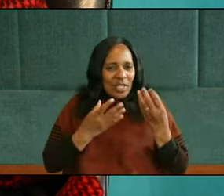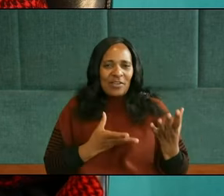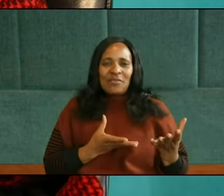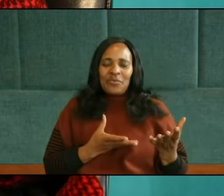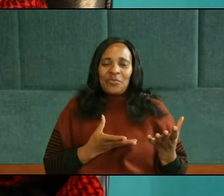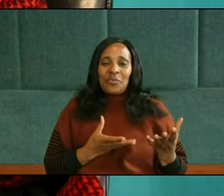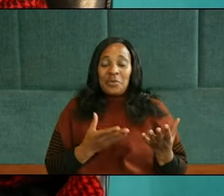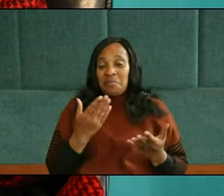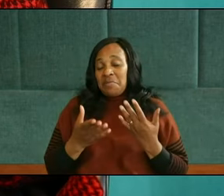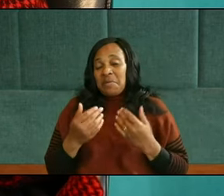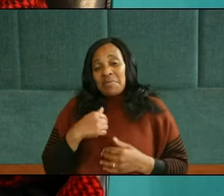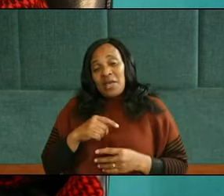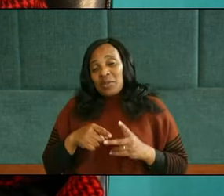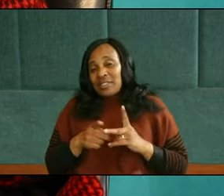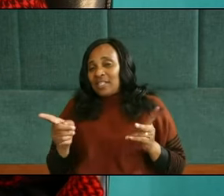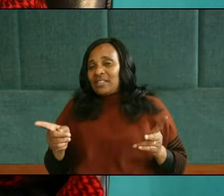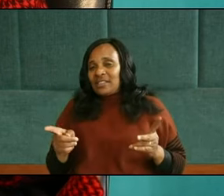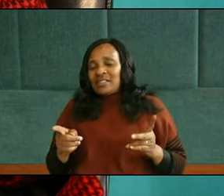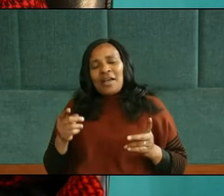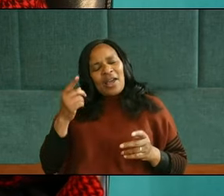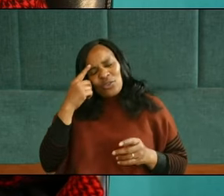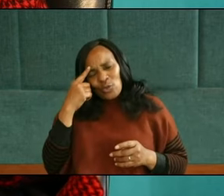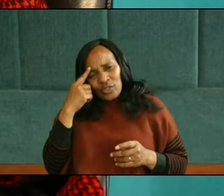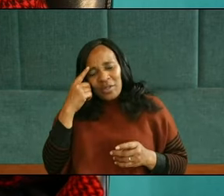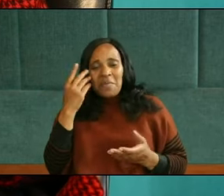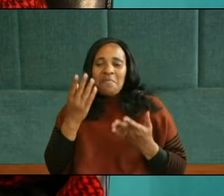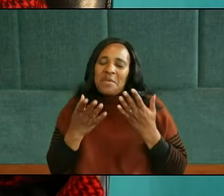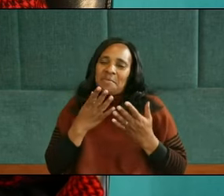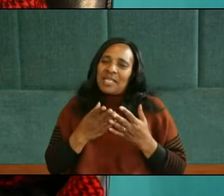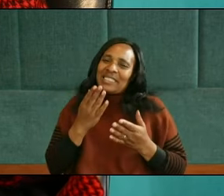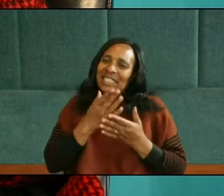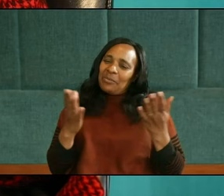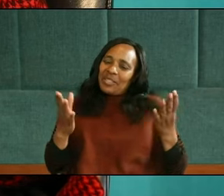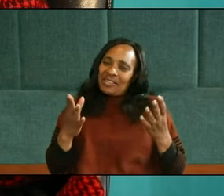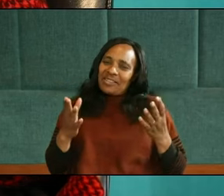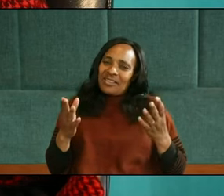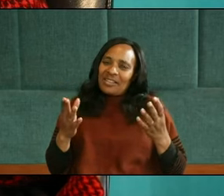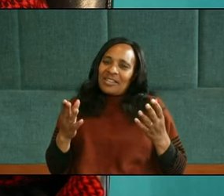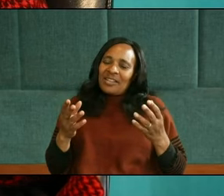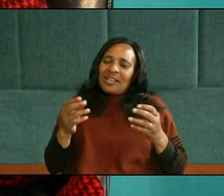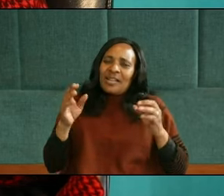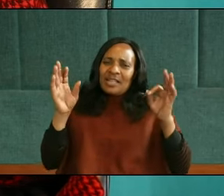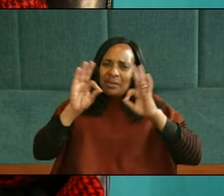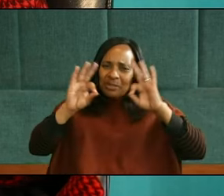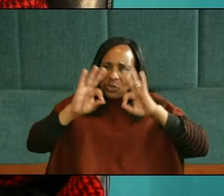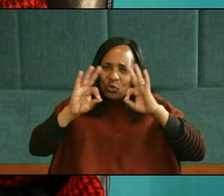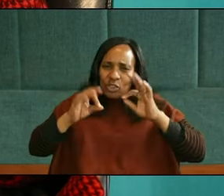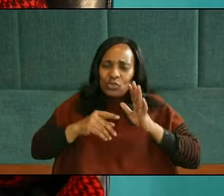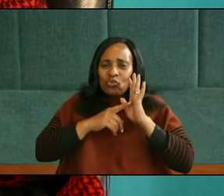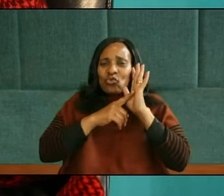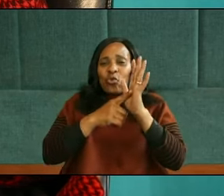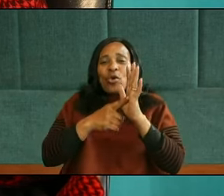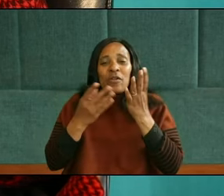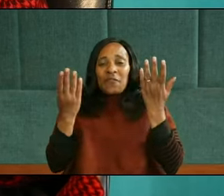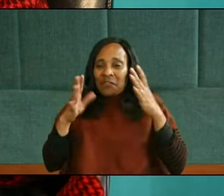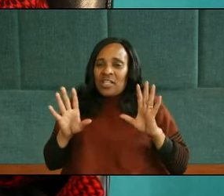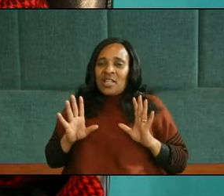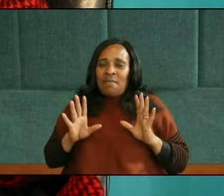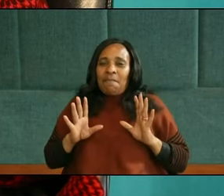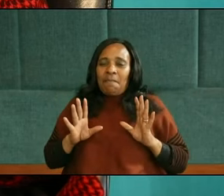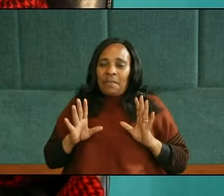Maybe I can start. So I thought about this and I said maybe it would be something like The Mystery Revealed, something like